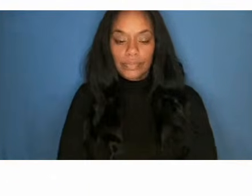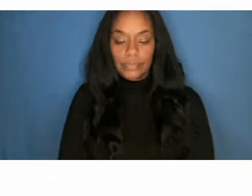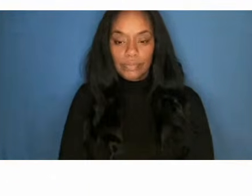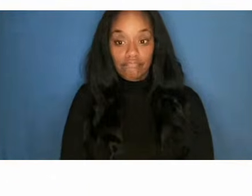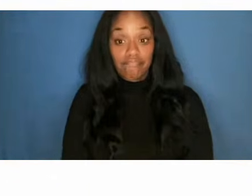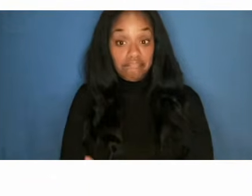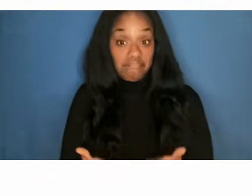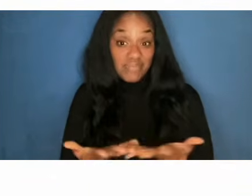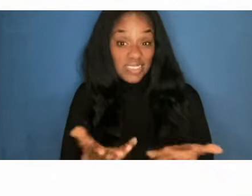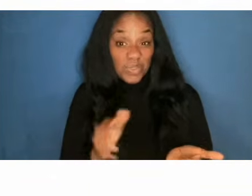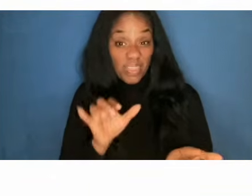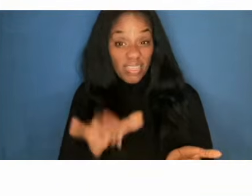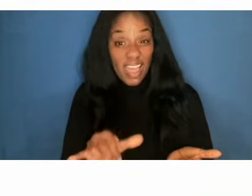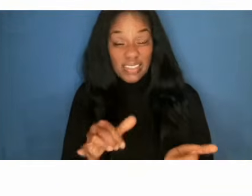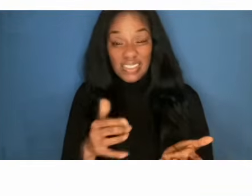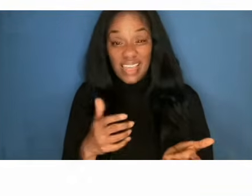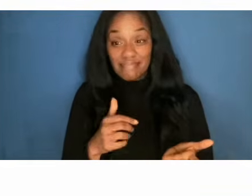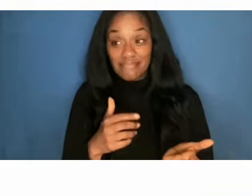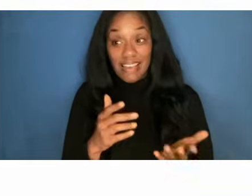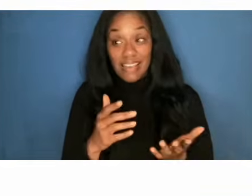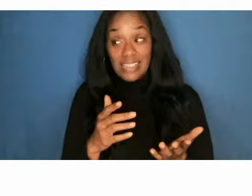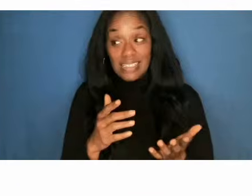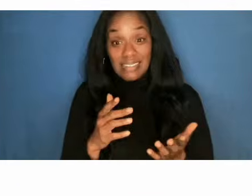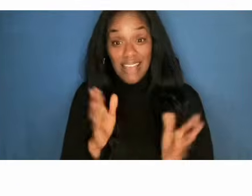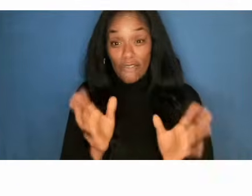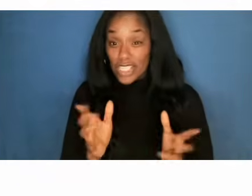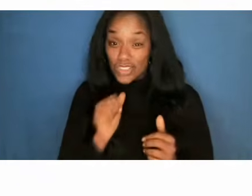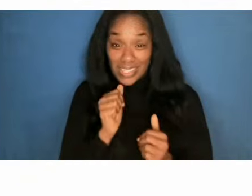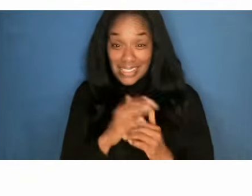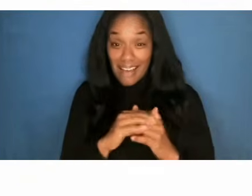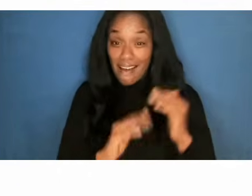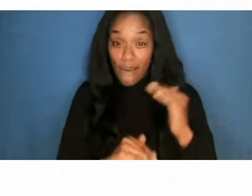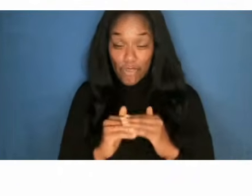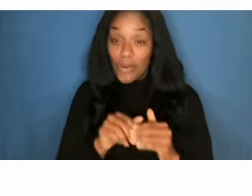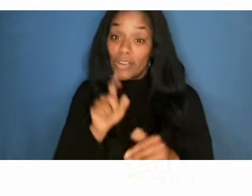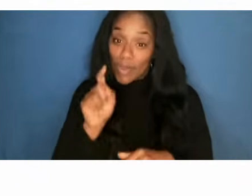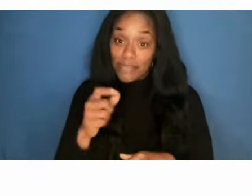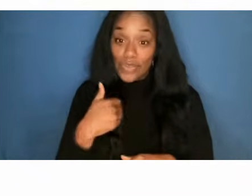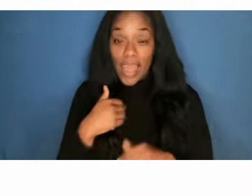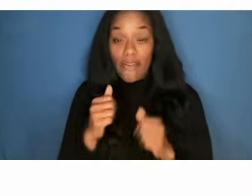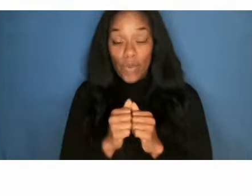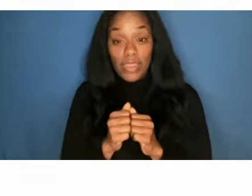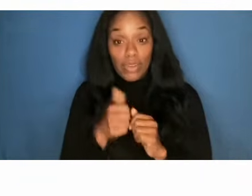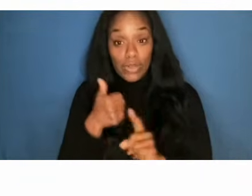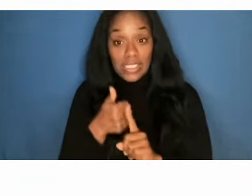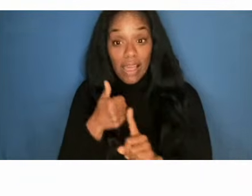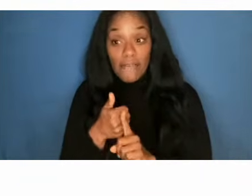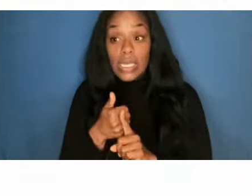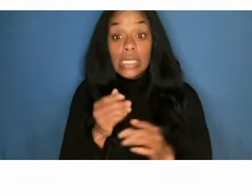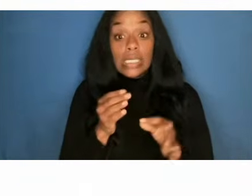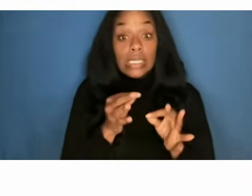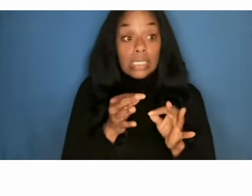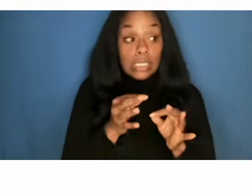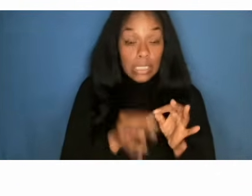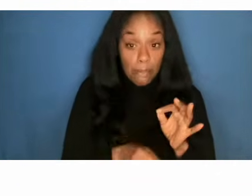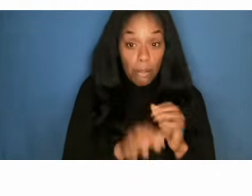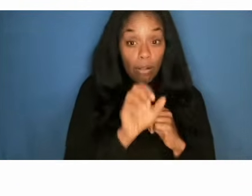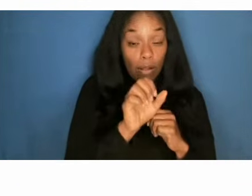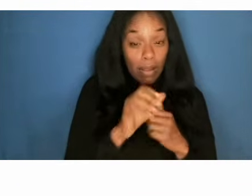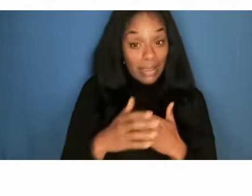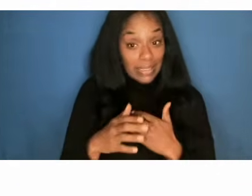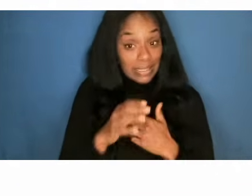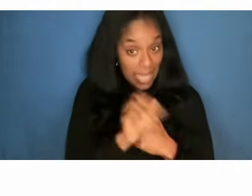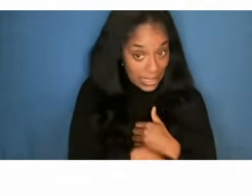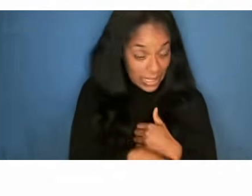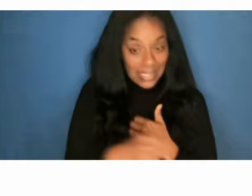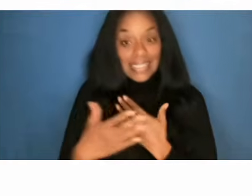so yeah, that's like the uncomfortable conversation you have to have with yourself. And it's not necessarily easy work. It's simple, but it's not easy. But it is worth doing.